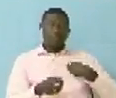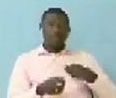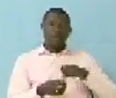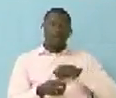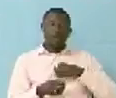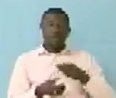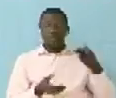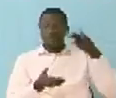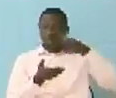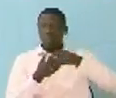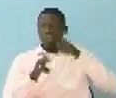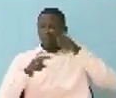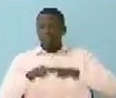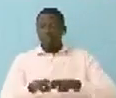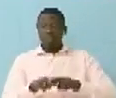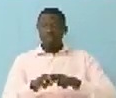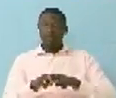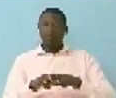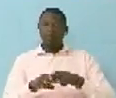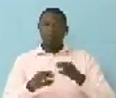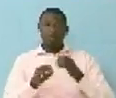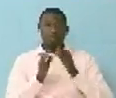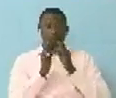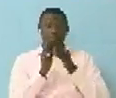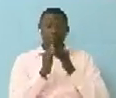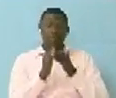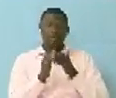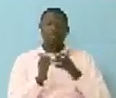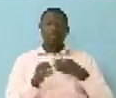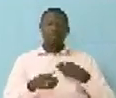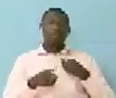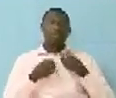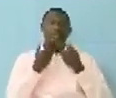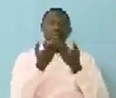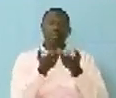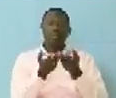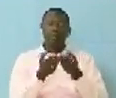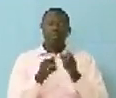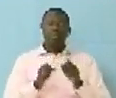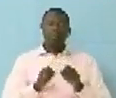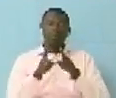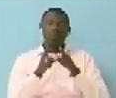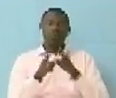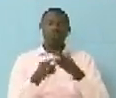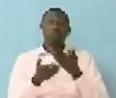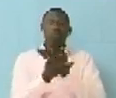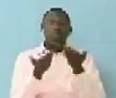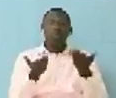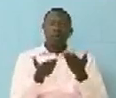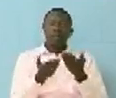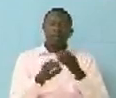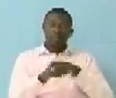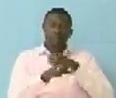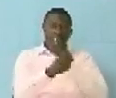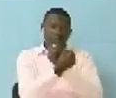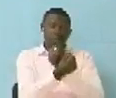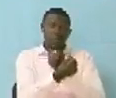I think I should be given the opportunity to explain what led to his arrest and up to that point that he said he was beaten in my presence.